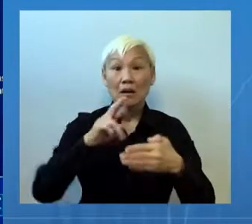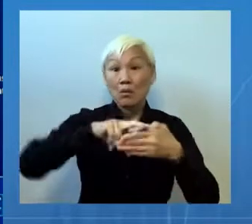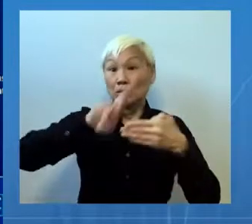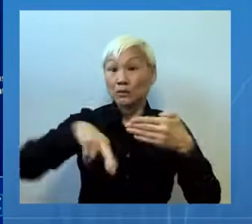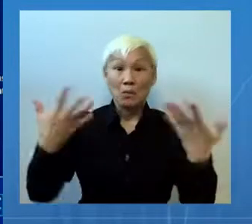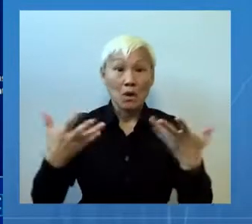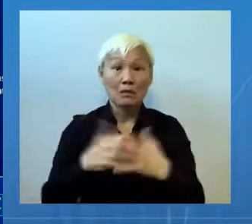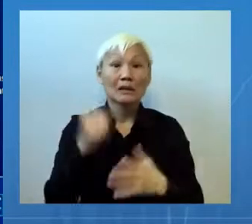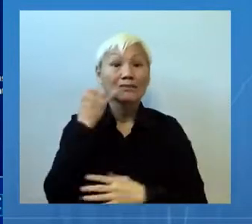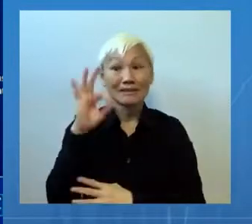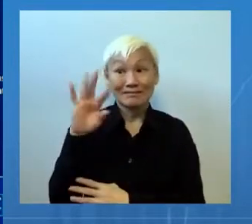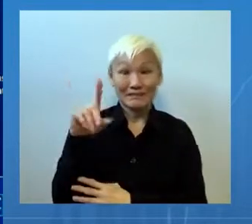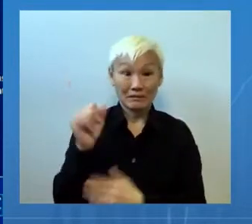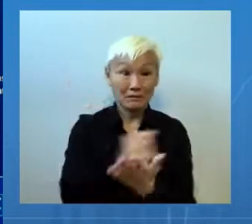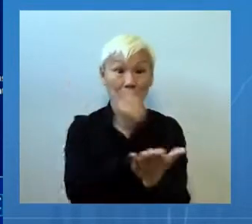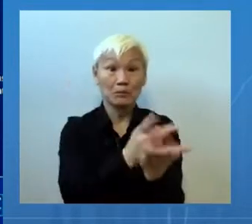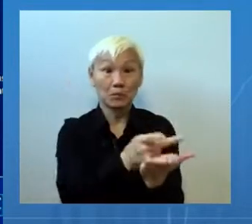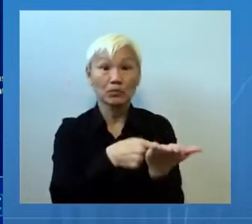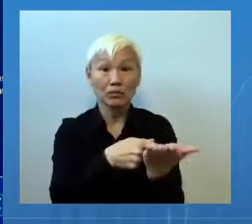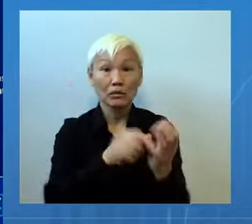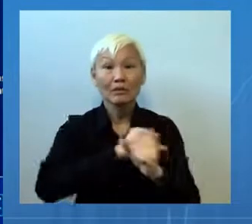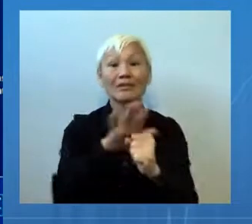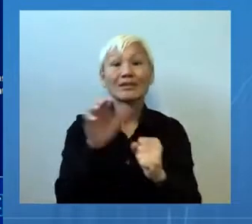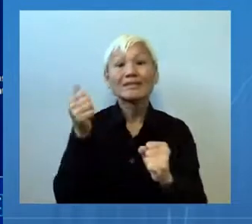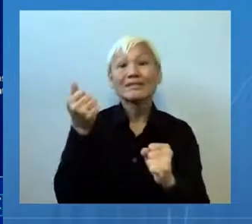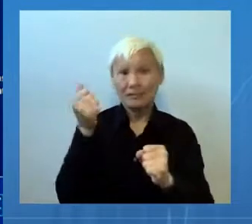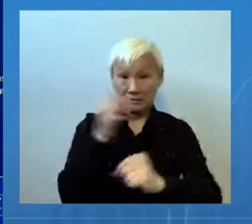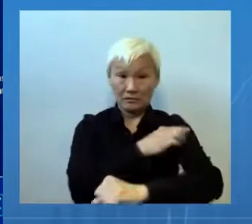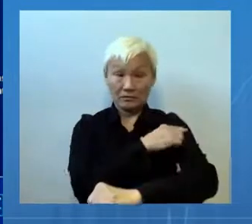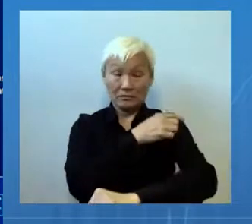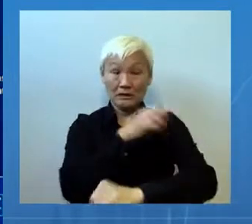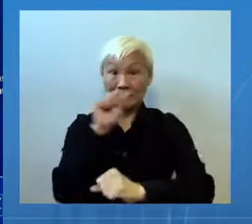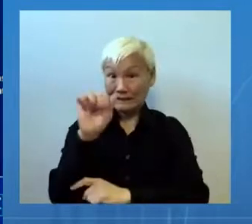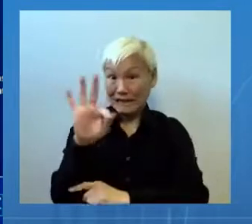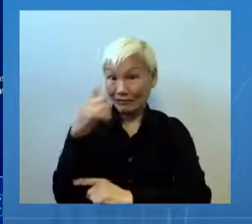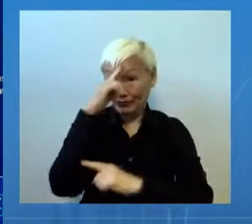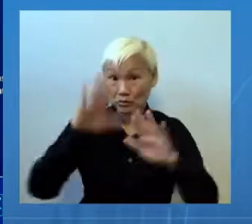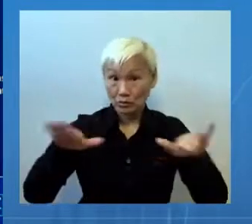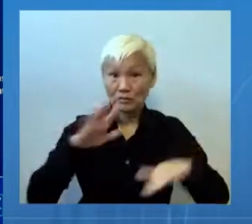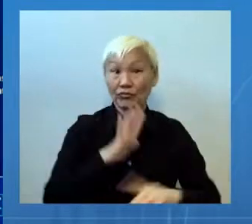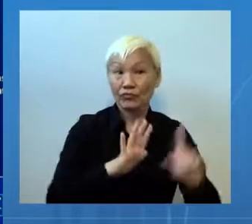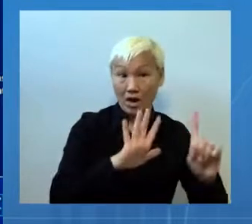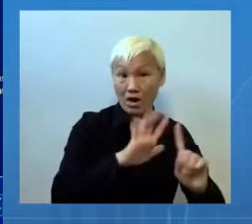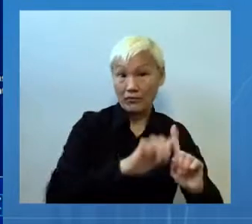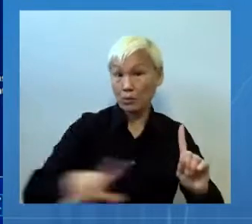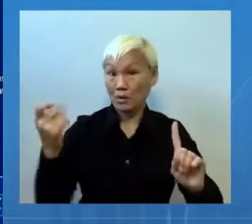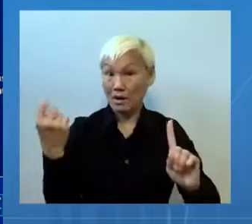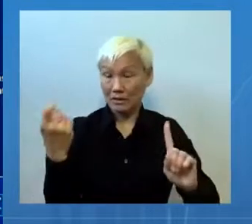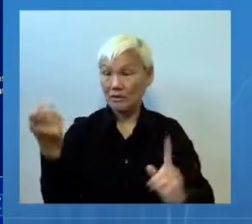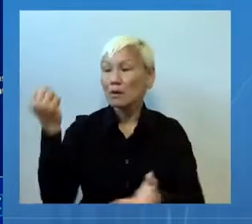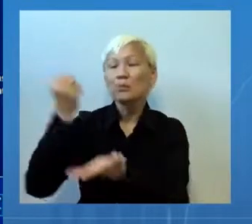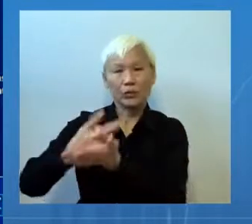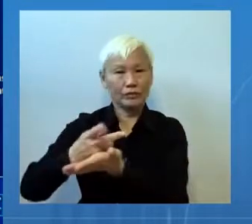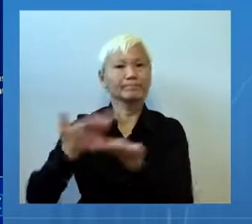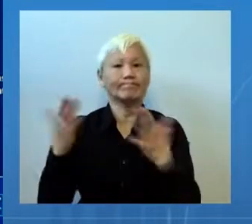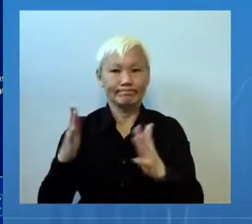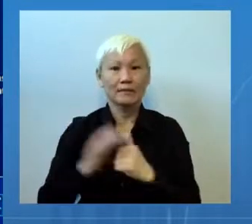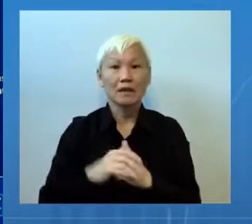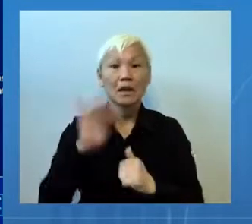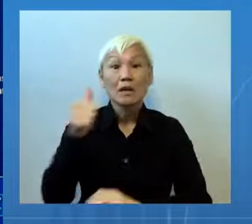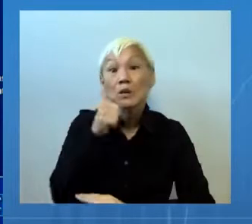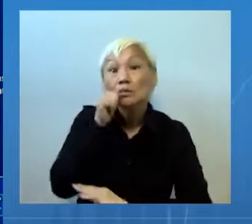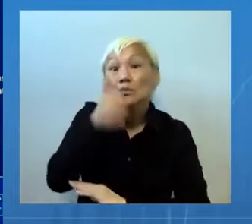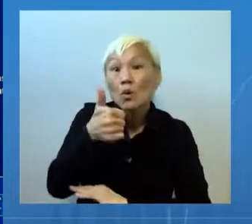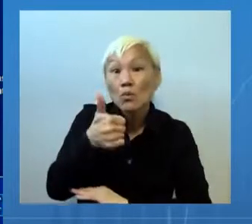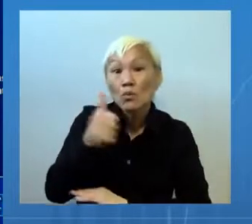the COVID-19 vaccine for children ages 5 to 11 on Friday. Tomorrow, CDC's Advisory Committee